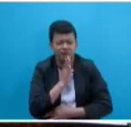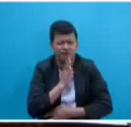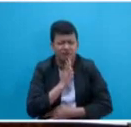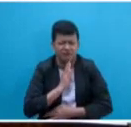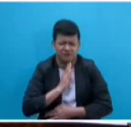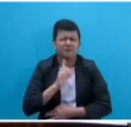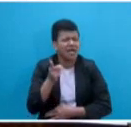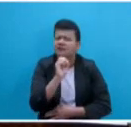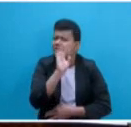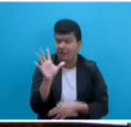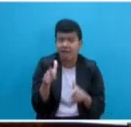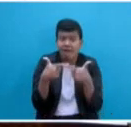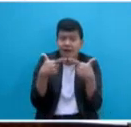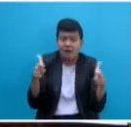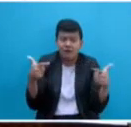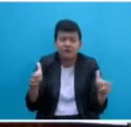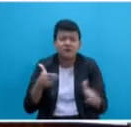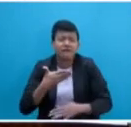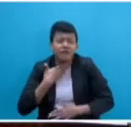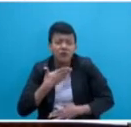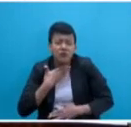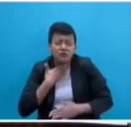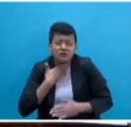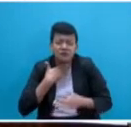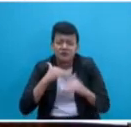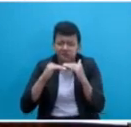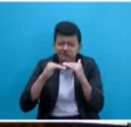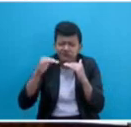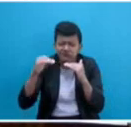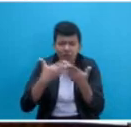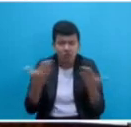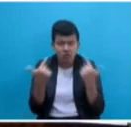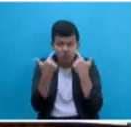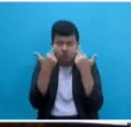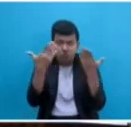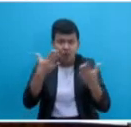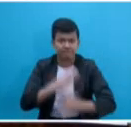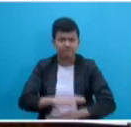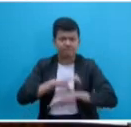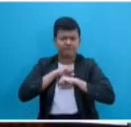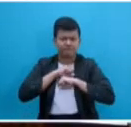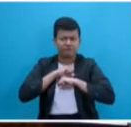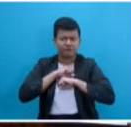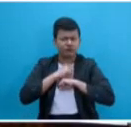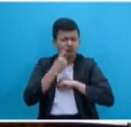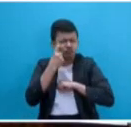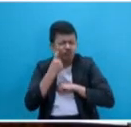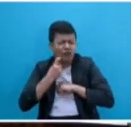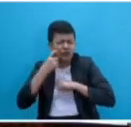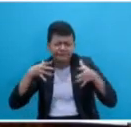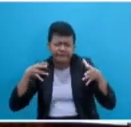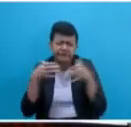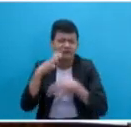tone that forges unity and inspires confidence and mobilizes the nation and its people to be